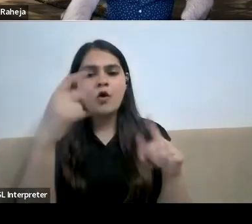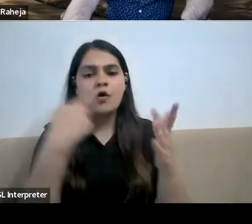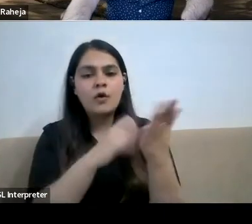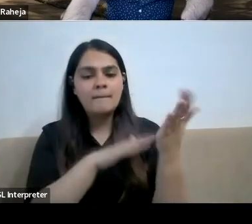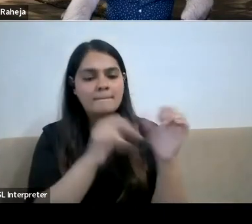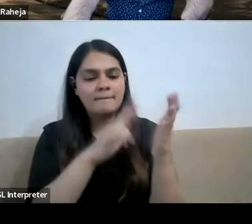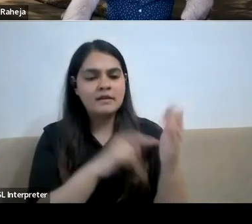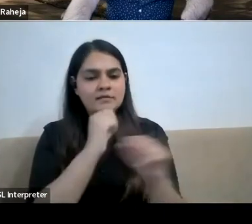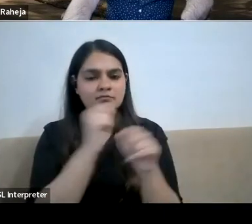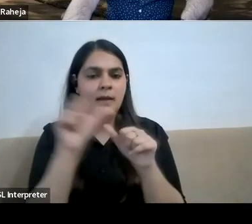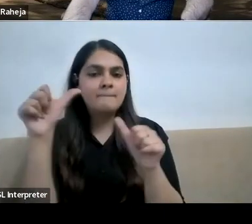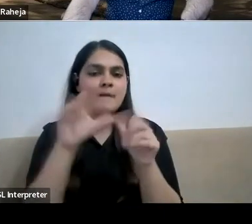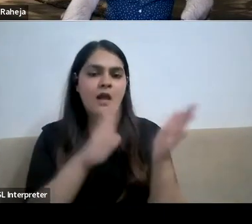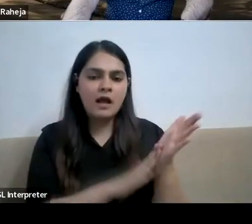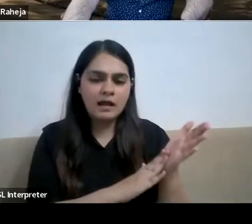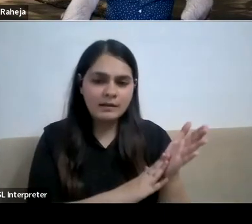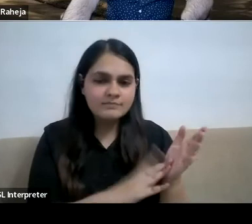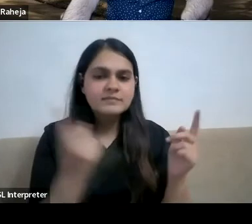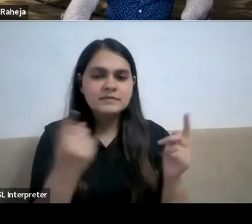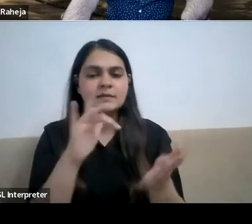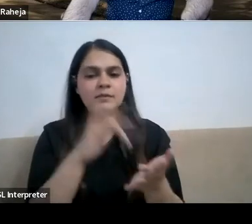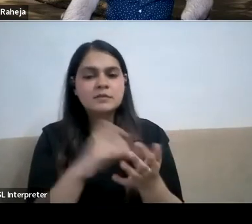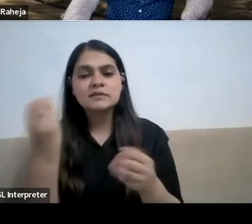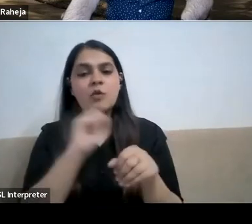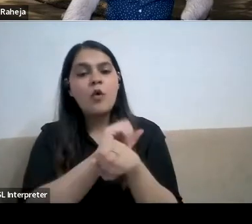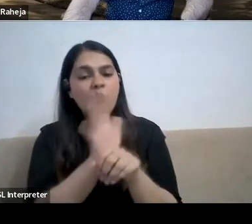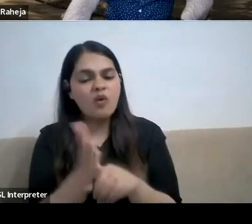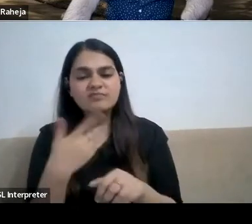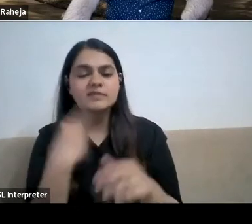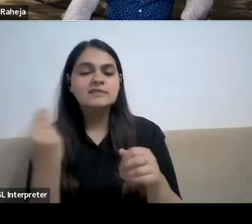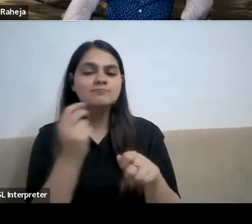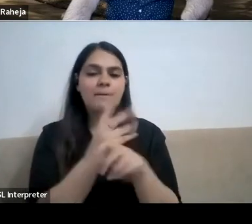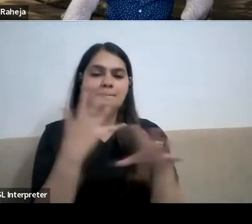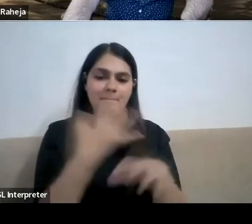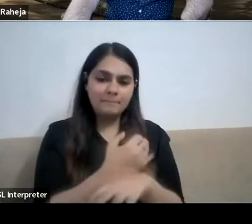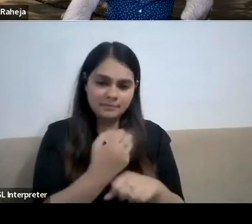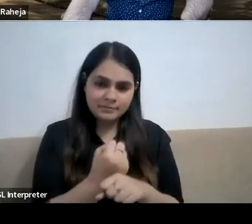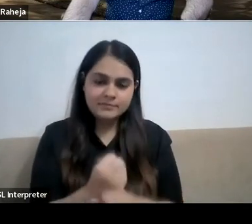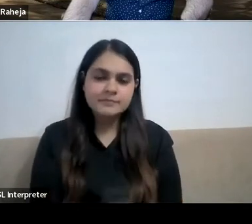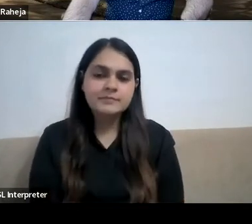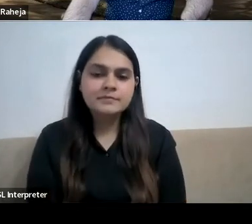3 years ago, and I think last year because of COVID we couldn't do that. I organized one in